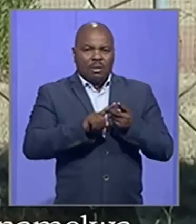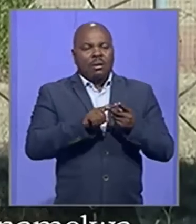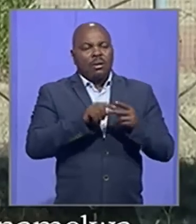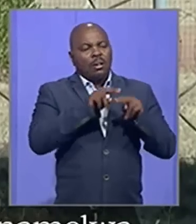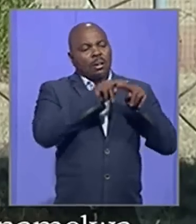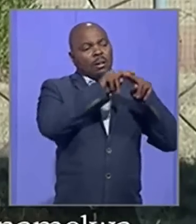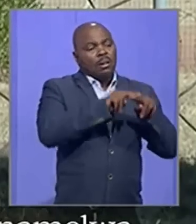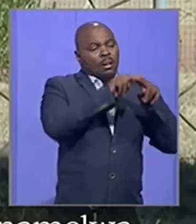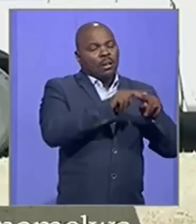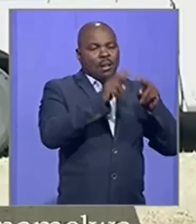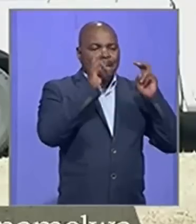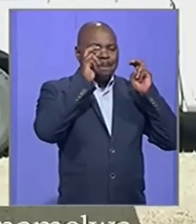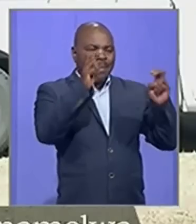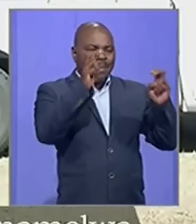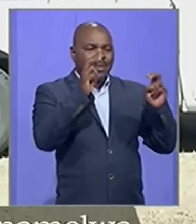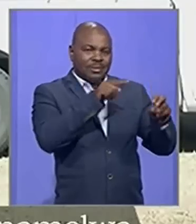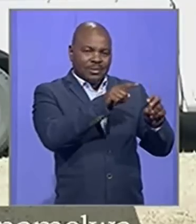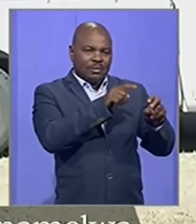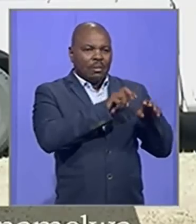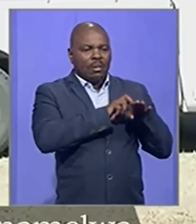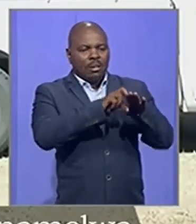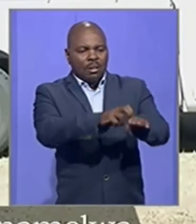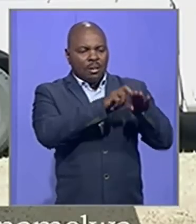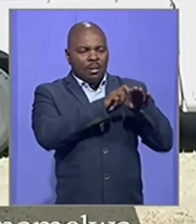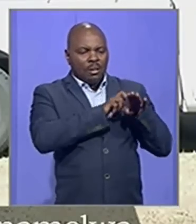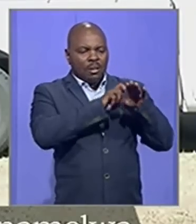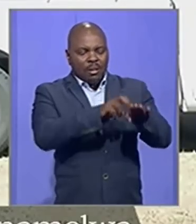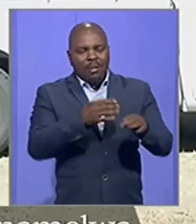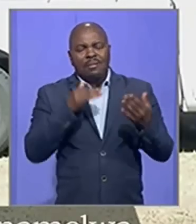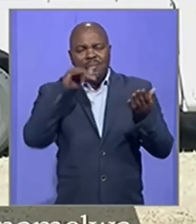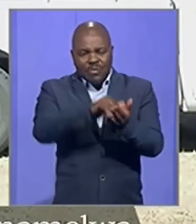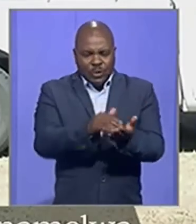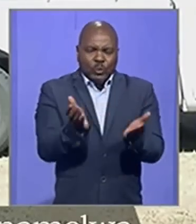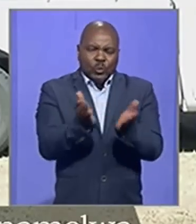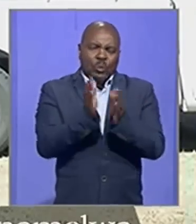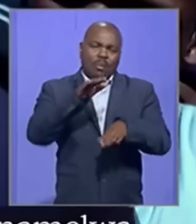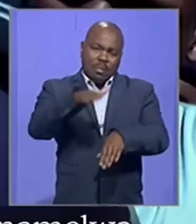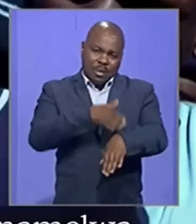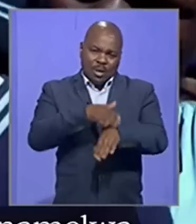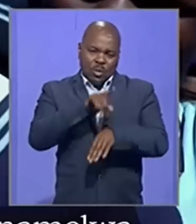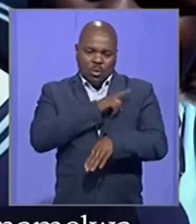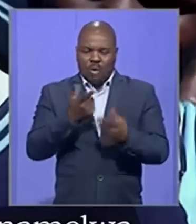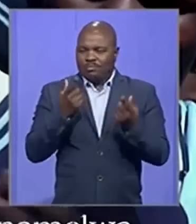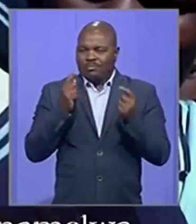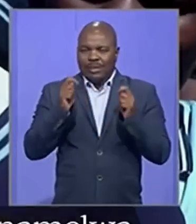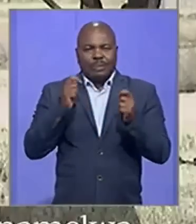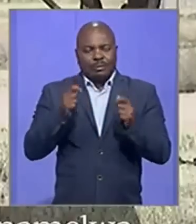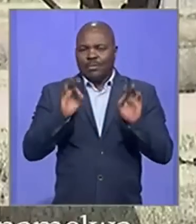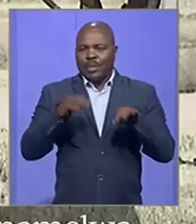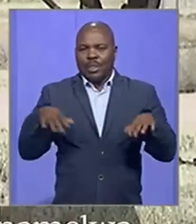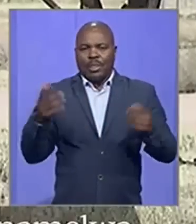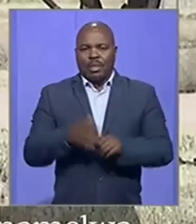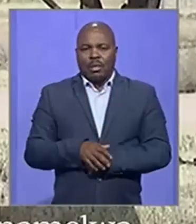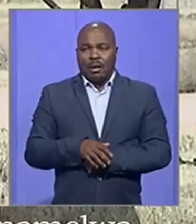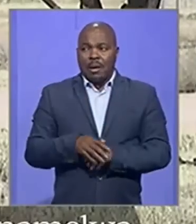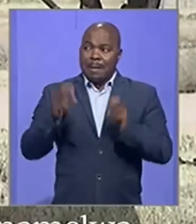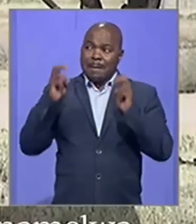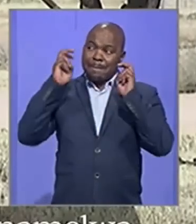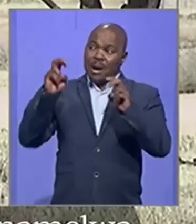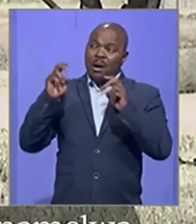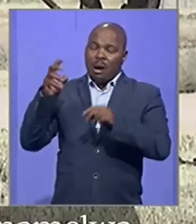ka dibese tsa sekolo ba tsena thari ka ntlha ya dipalangwa tseo di sa siamang. Bese e kua misi